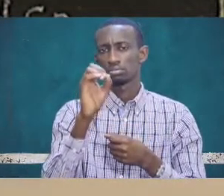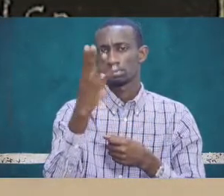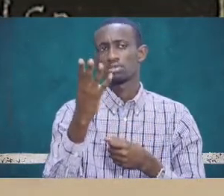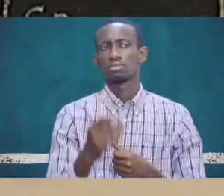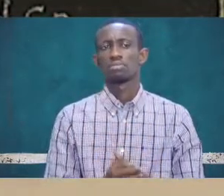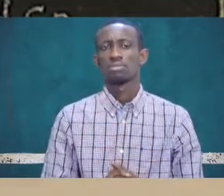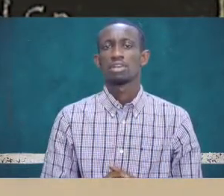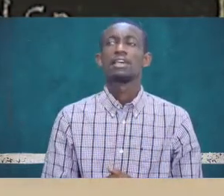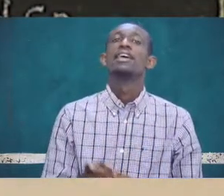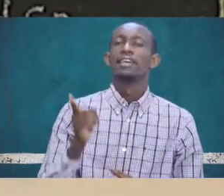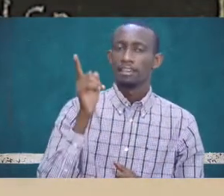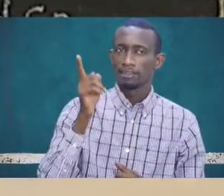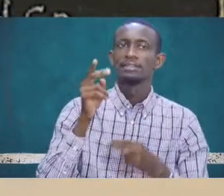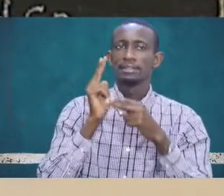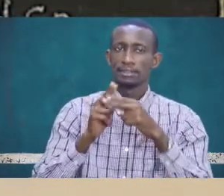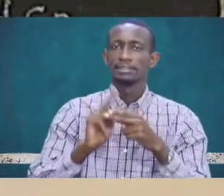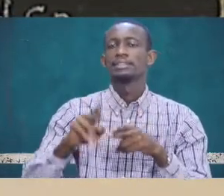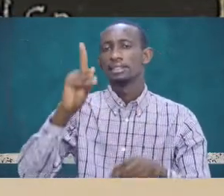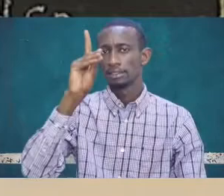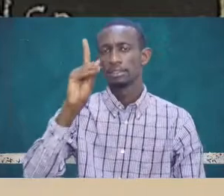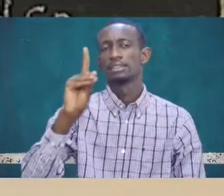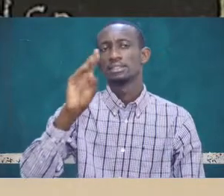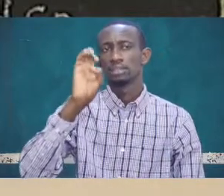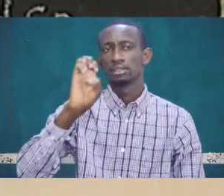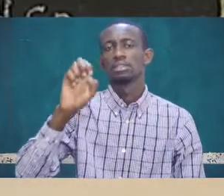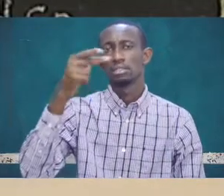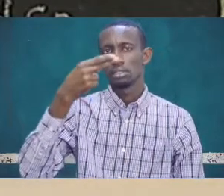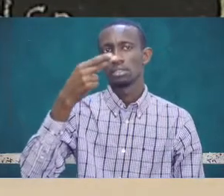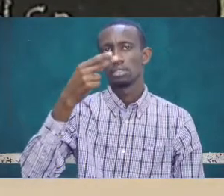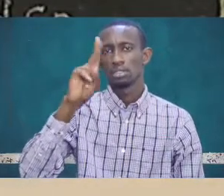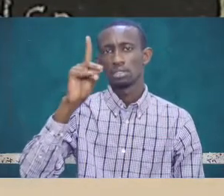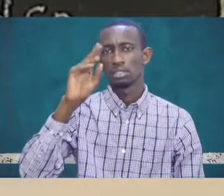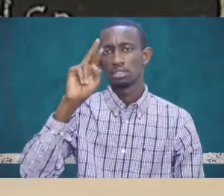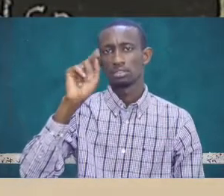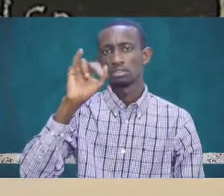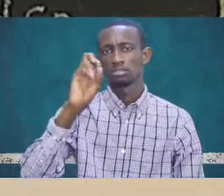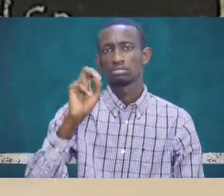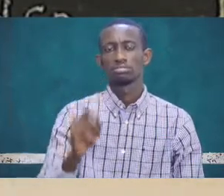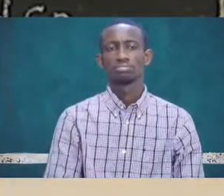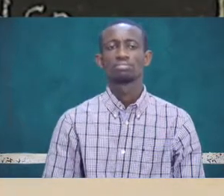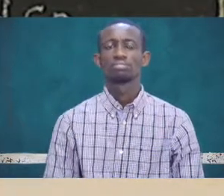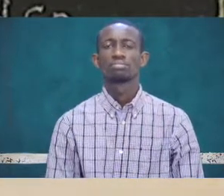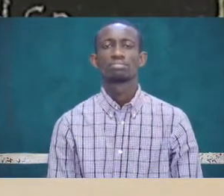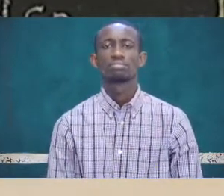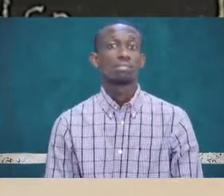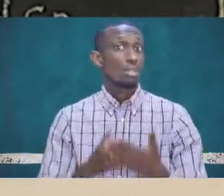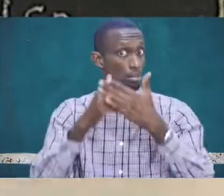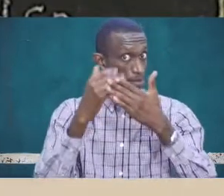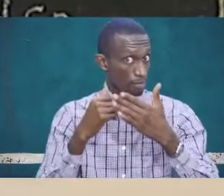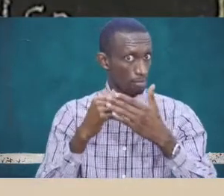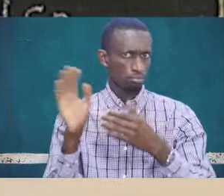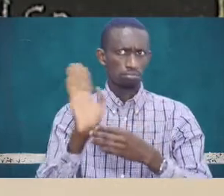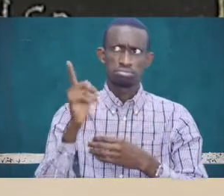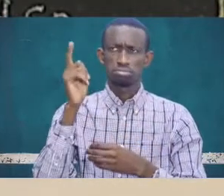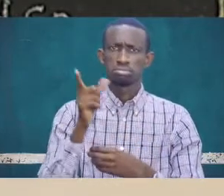dehydration reaction. Dehydration reaction. So before we wind up,